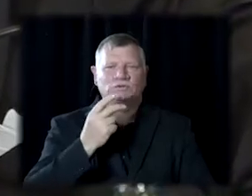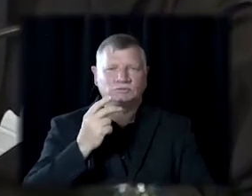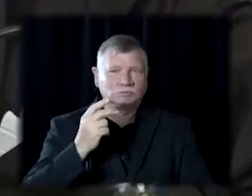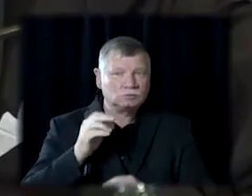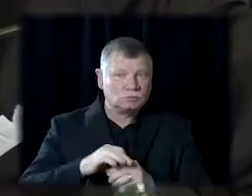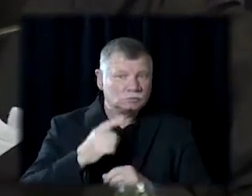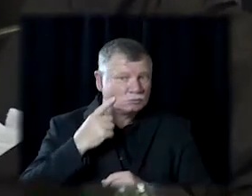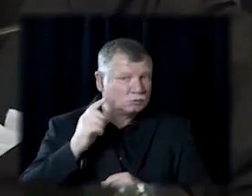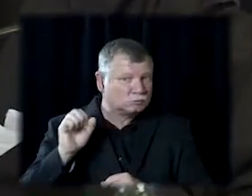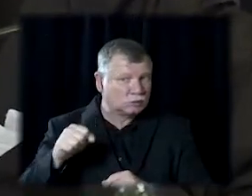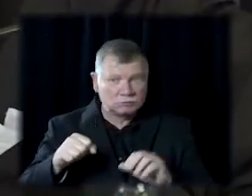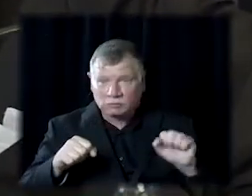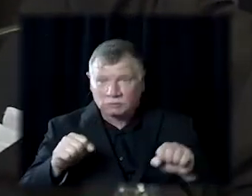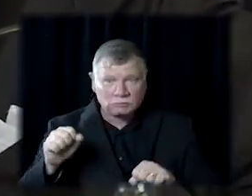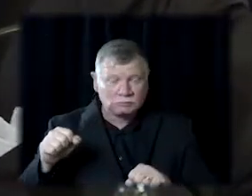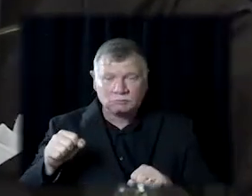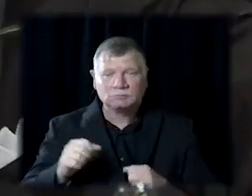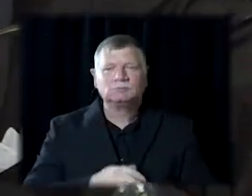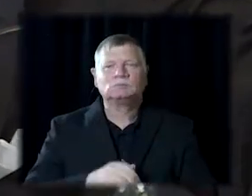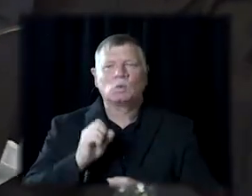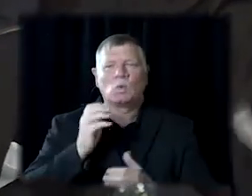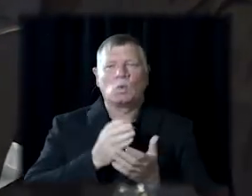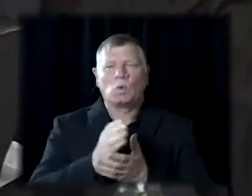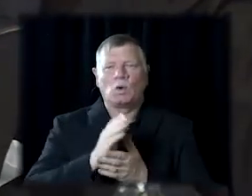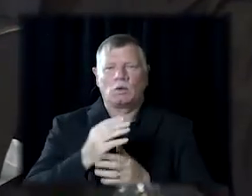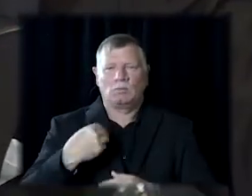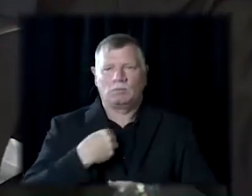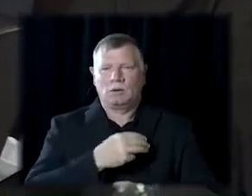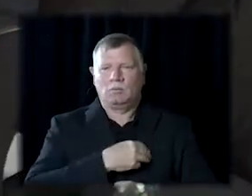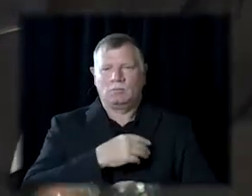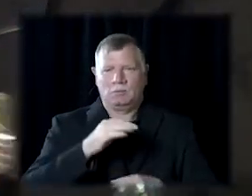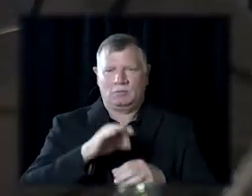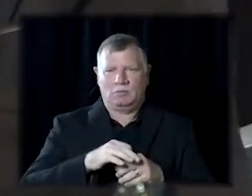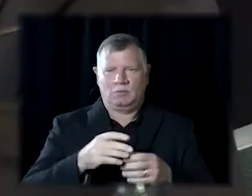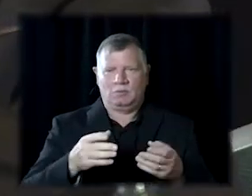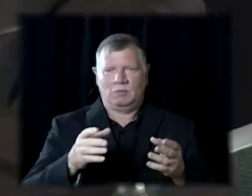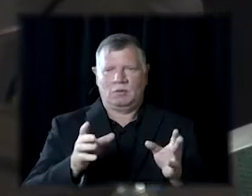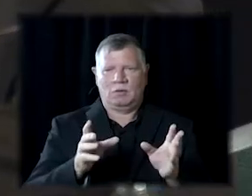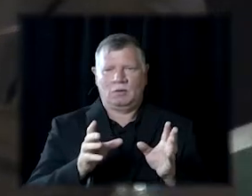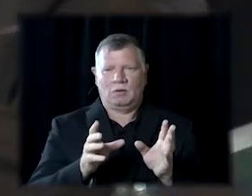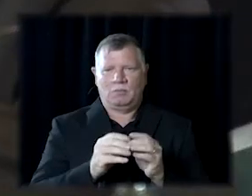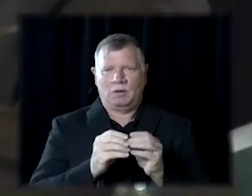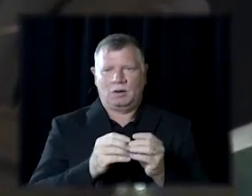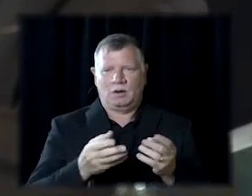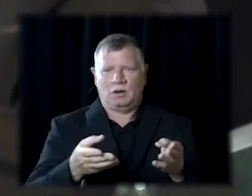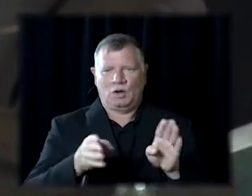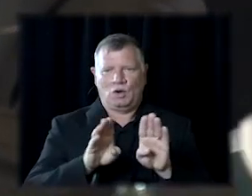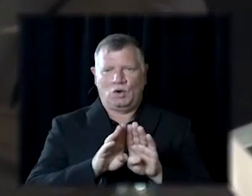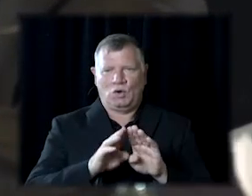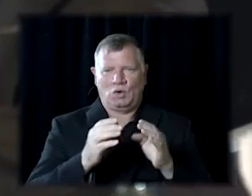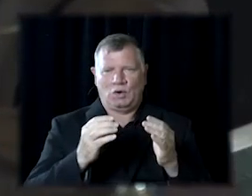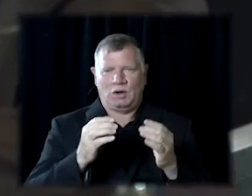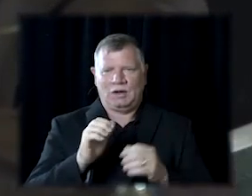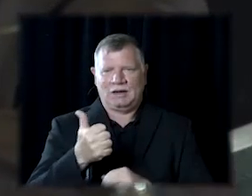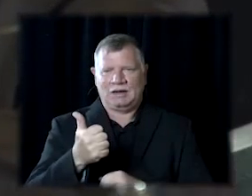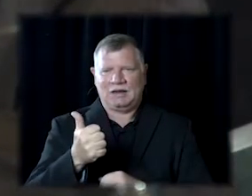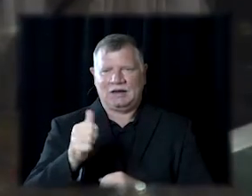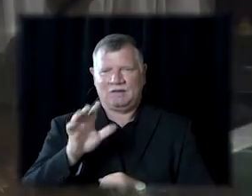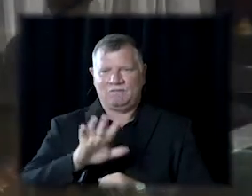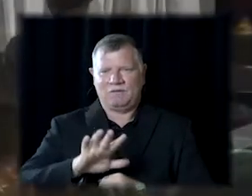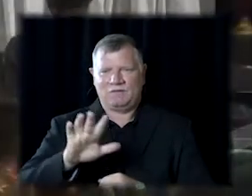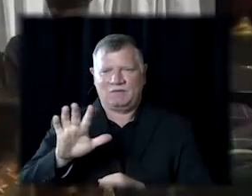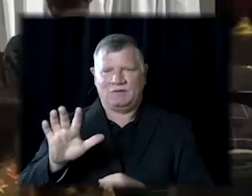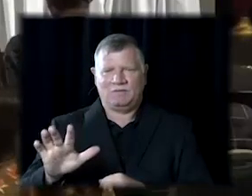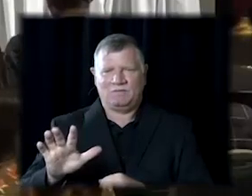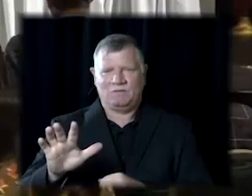say yes. Yes. Yes. Yes. Okay. All members having voted in favor, the meeting is adjourned at